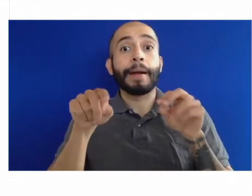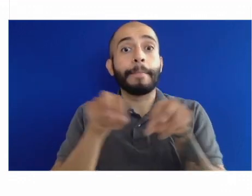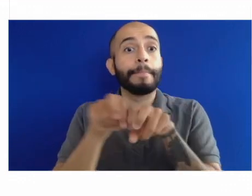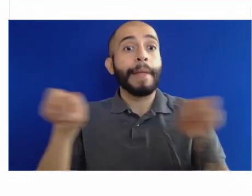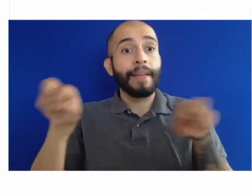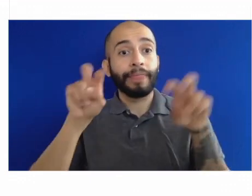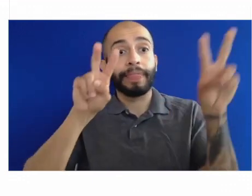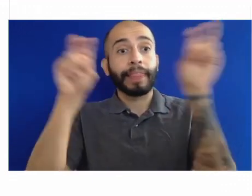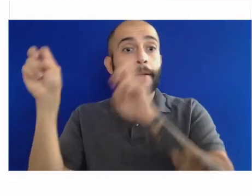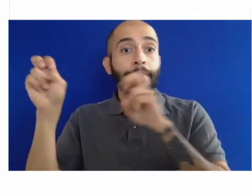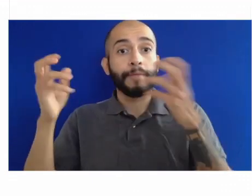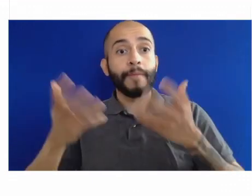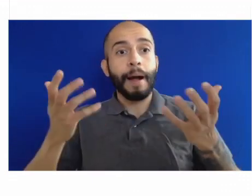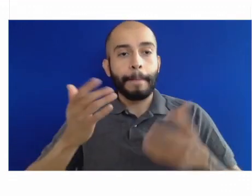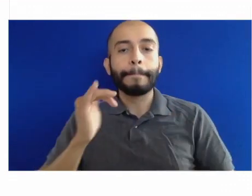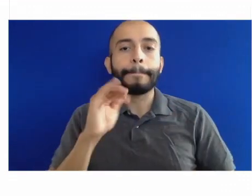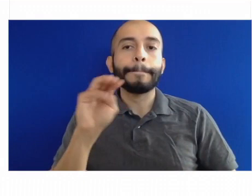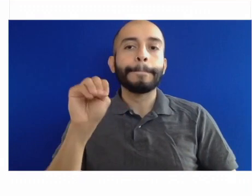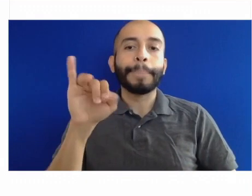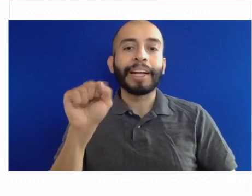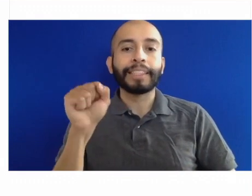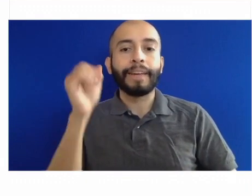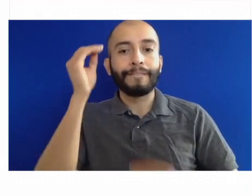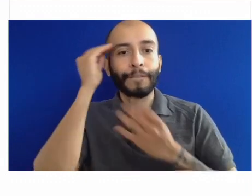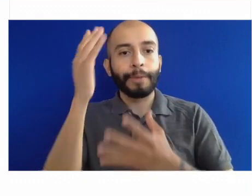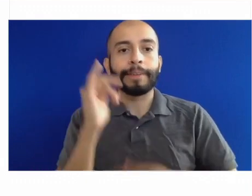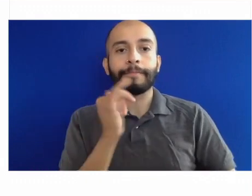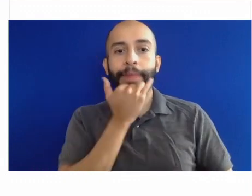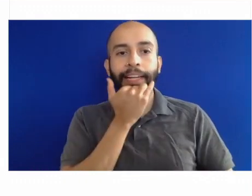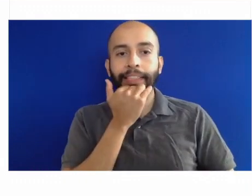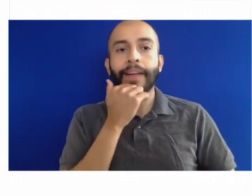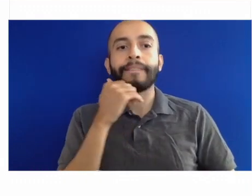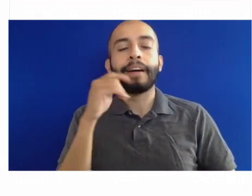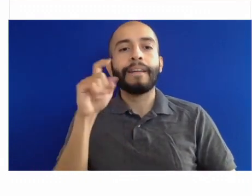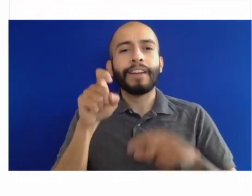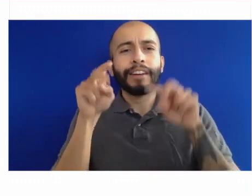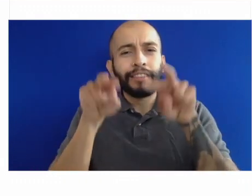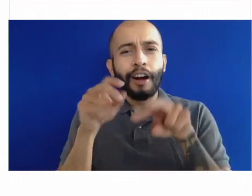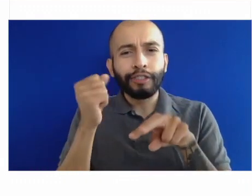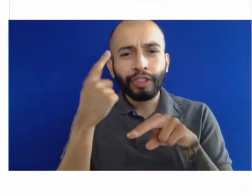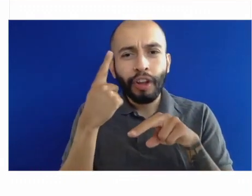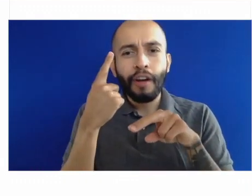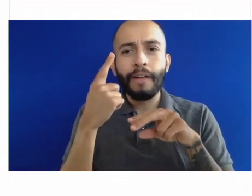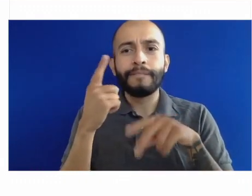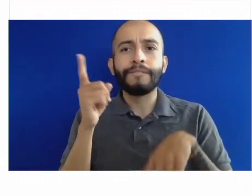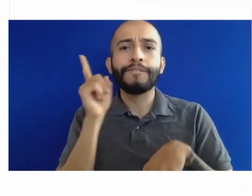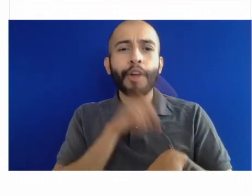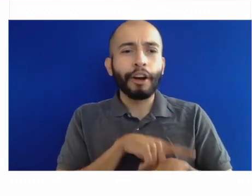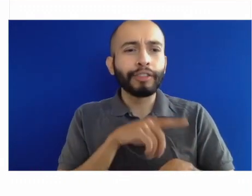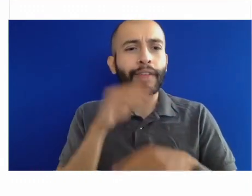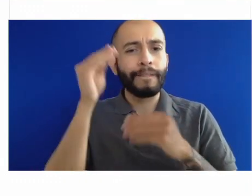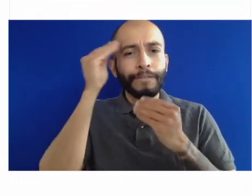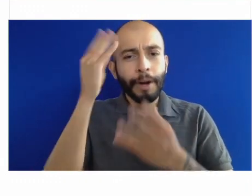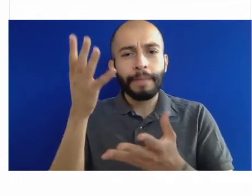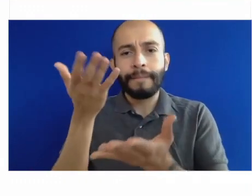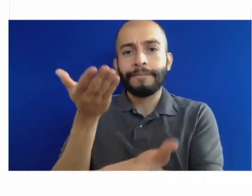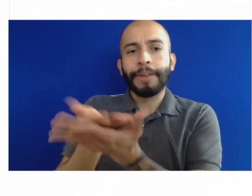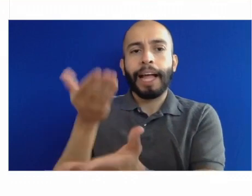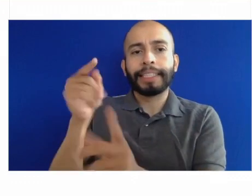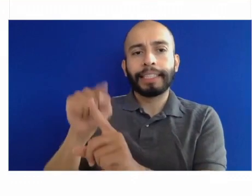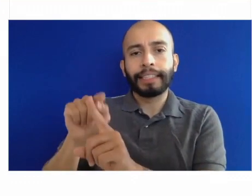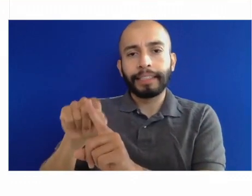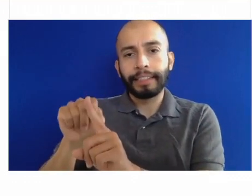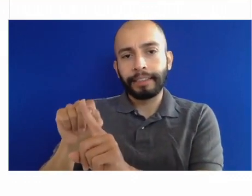facts. And so that may perhaps obfuscate to some degree